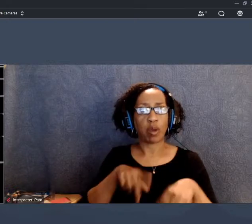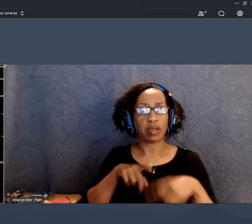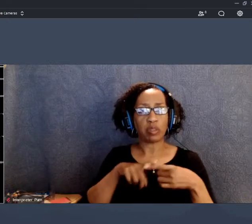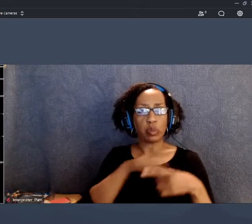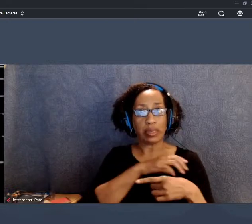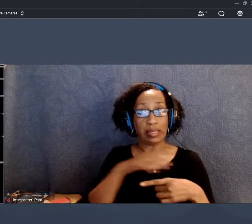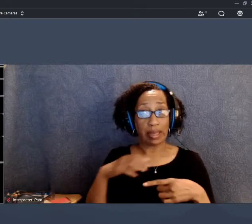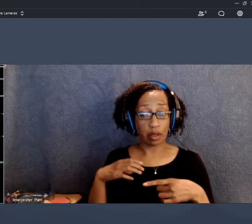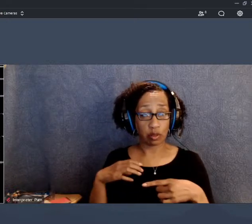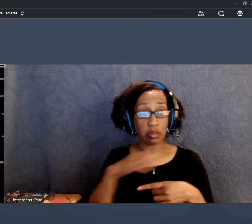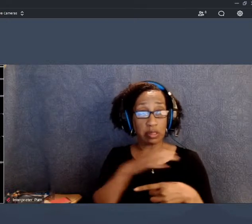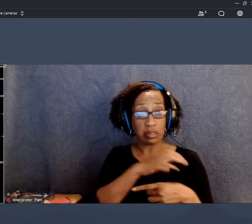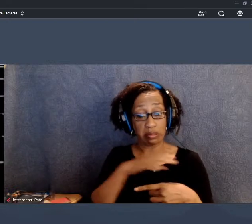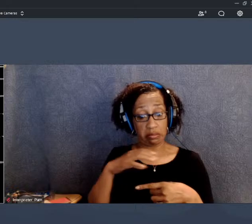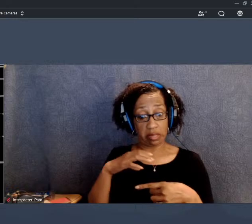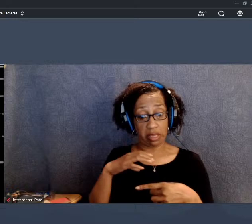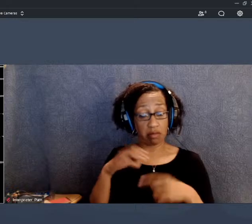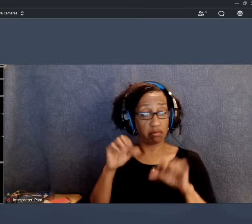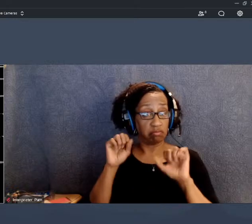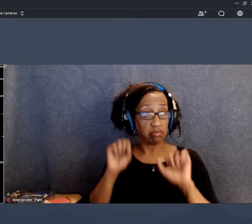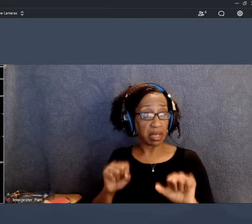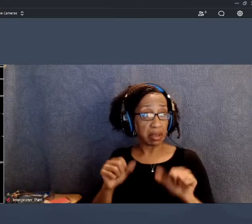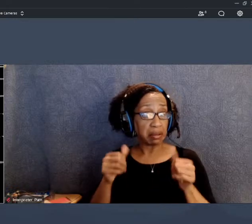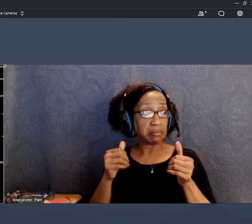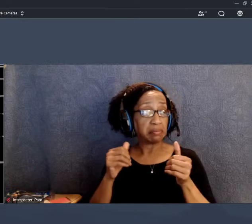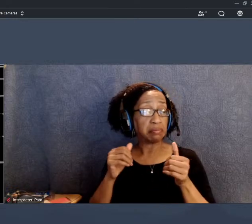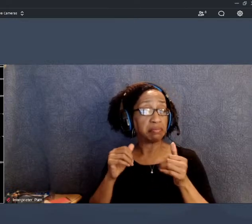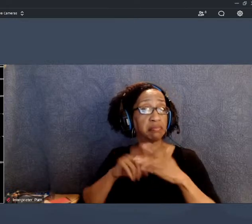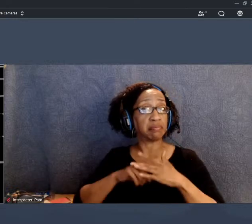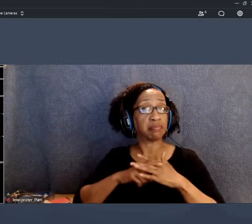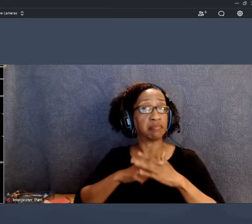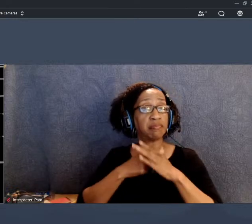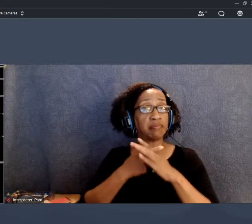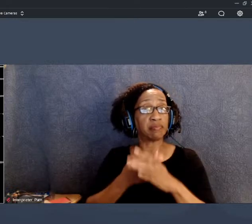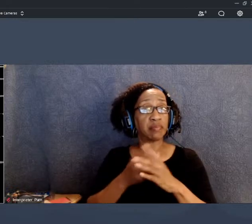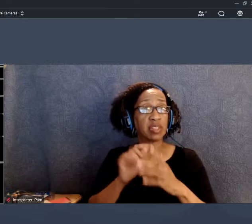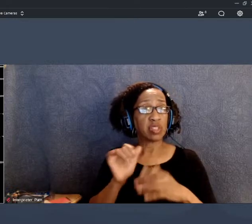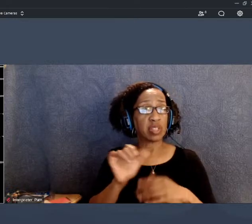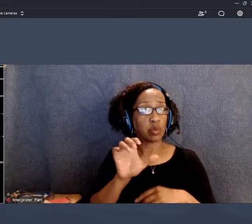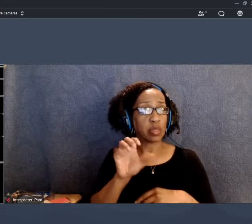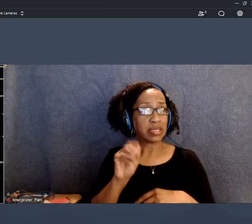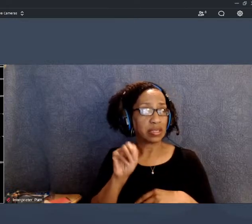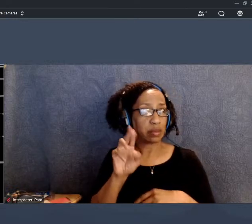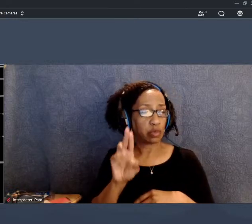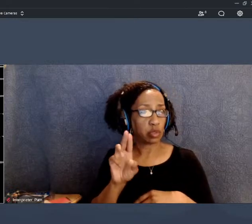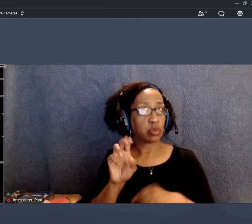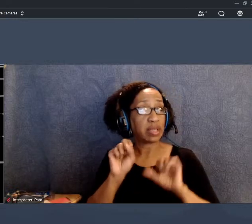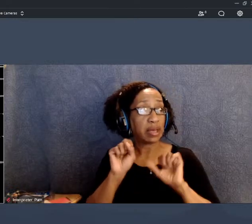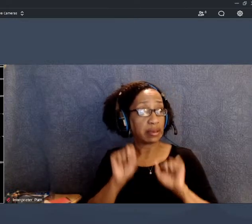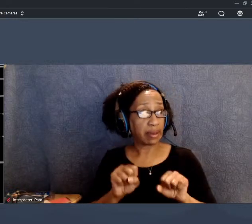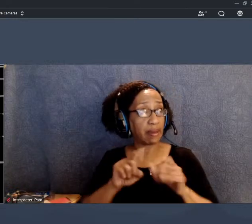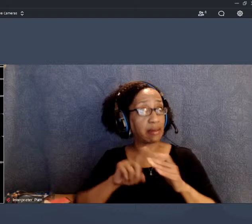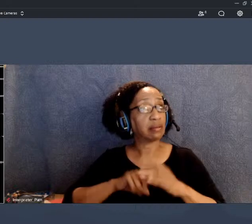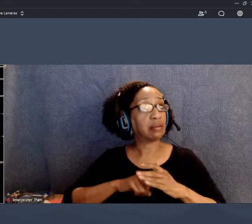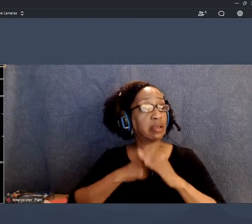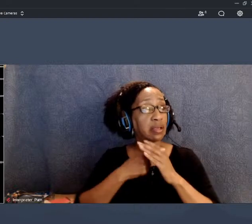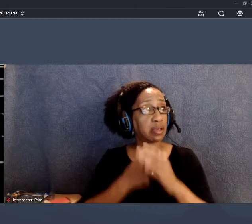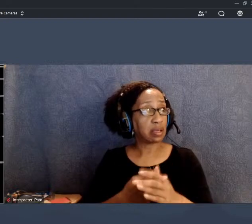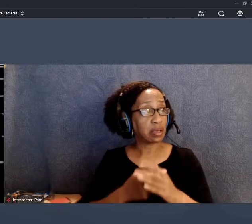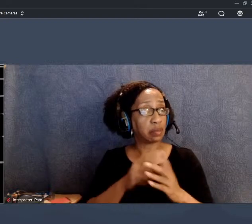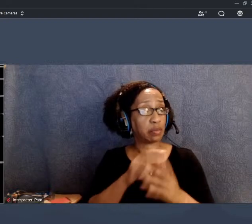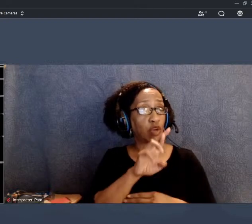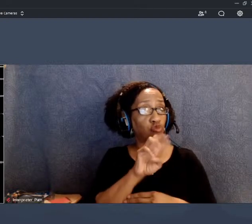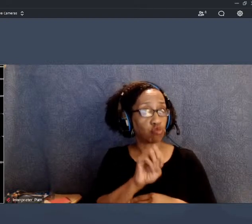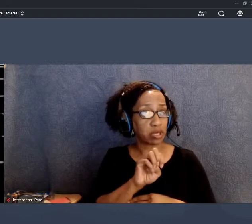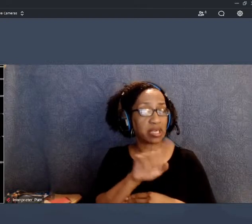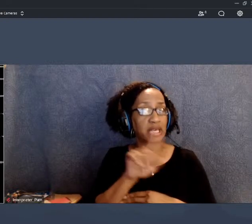council can initiate, just as we did with the CMU, the council can initiate rezoning. Sure, and any neighbor can apply